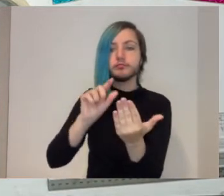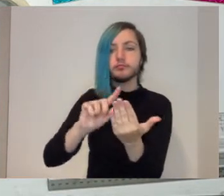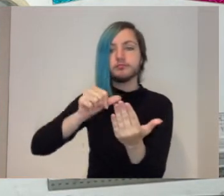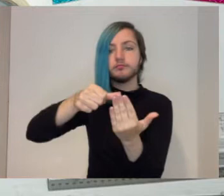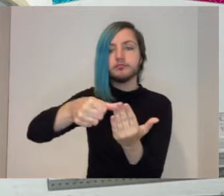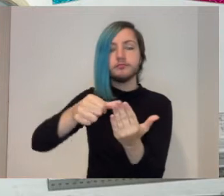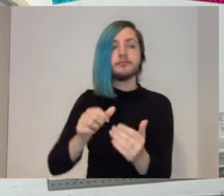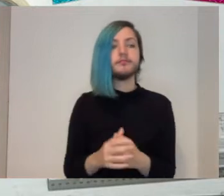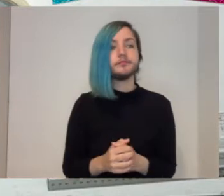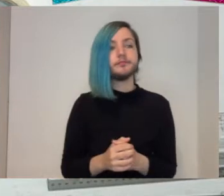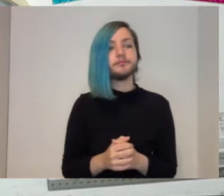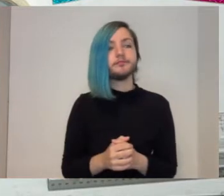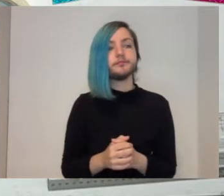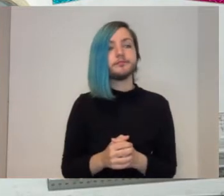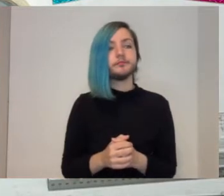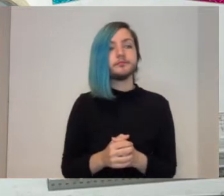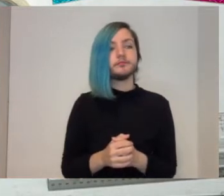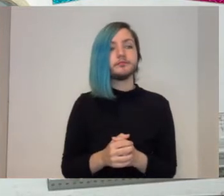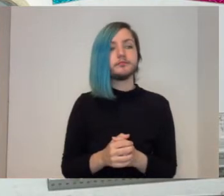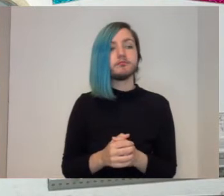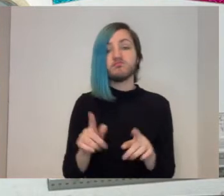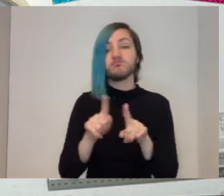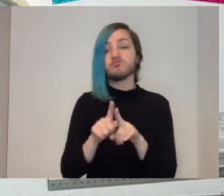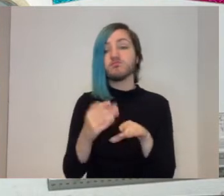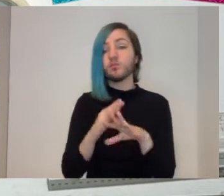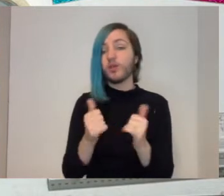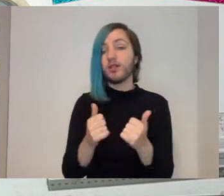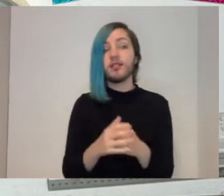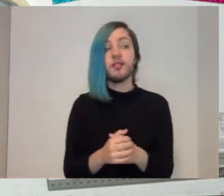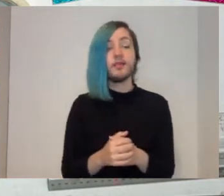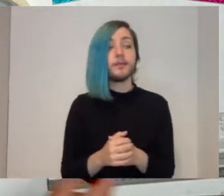and then you can stick that behind too, and that works as well.